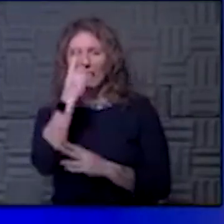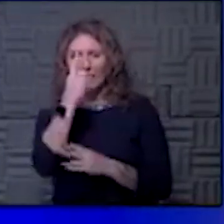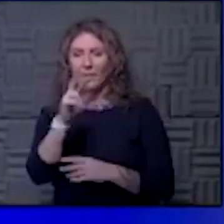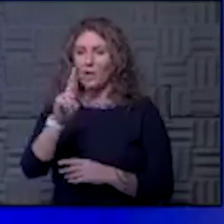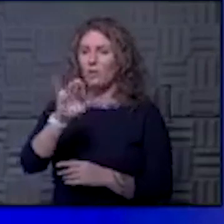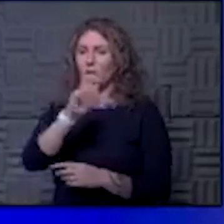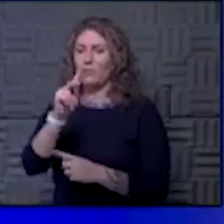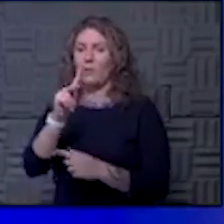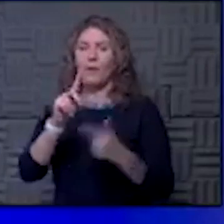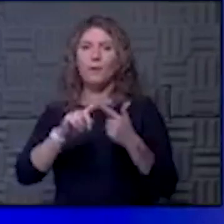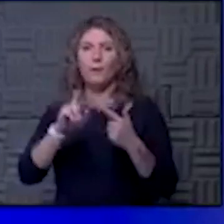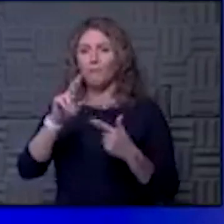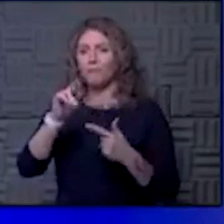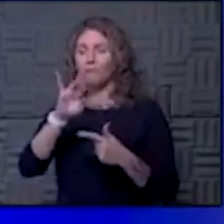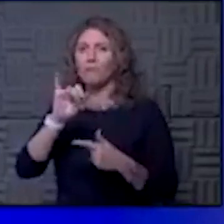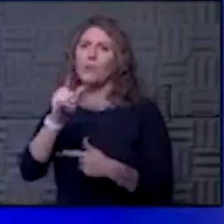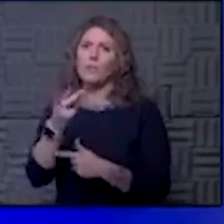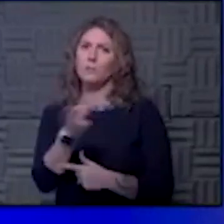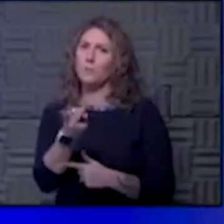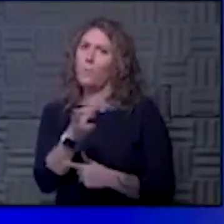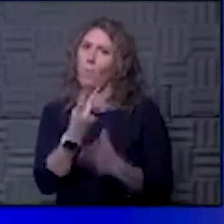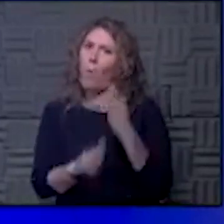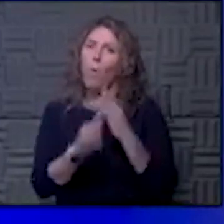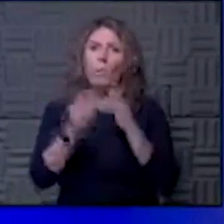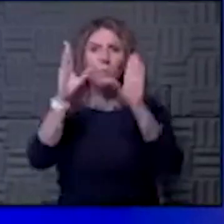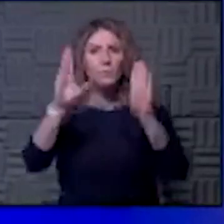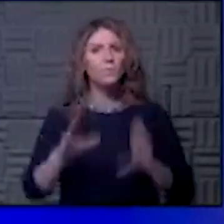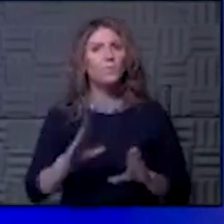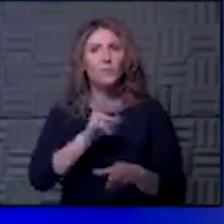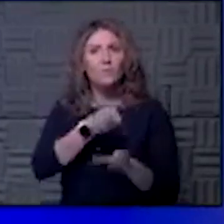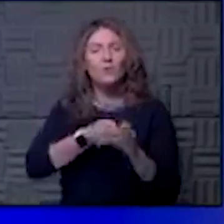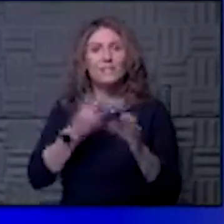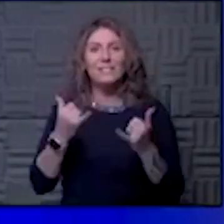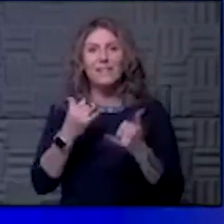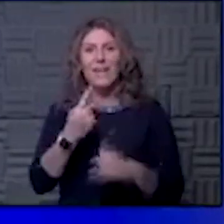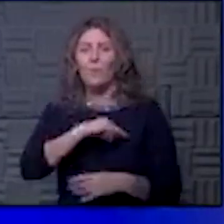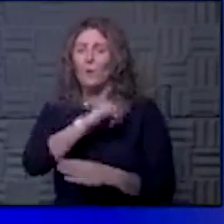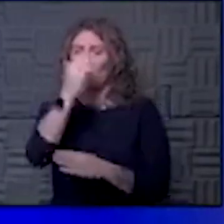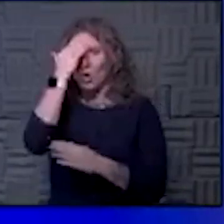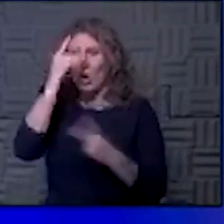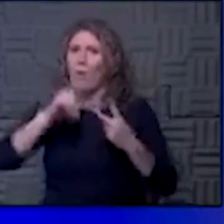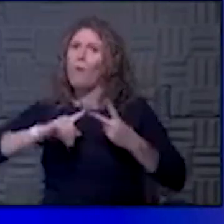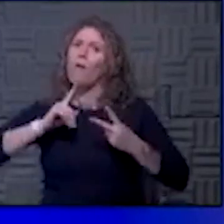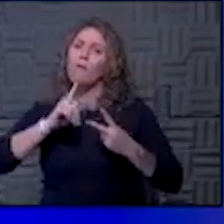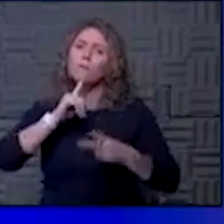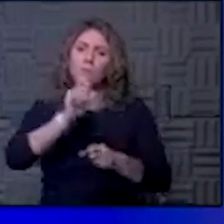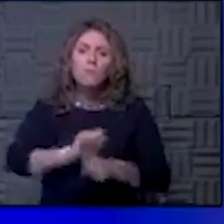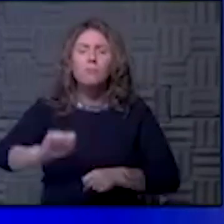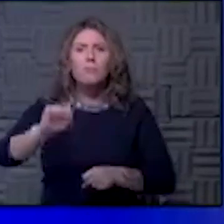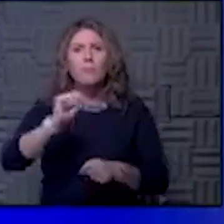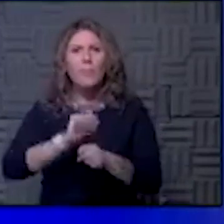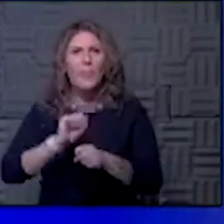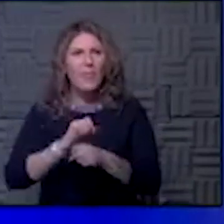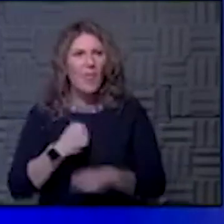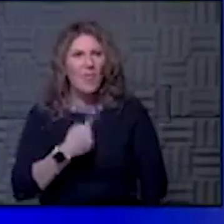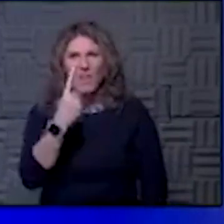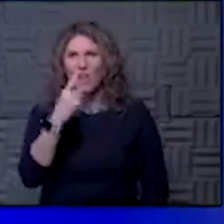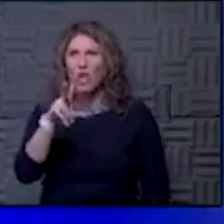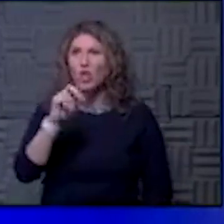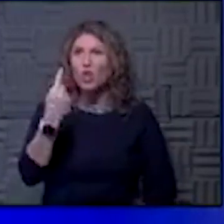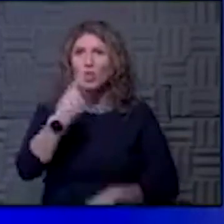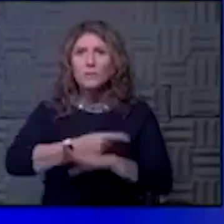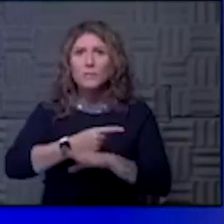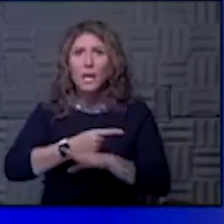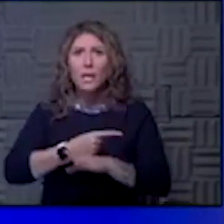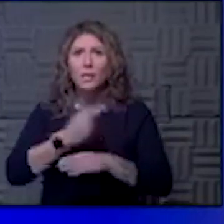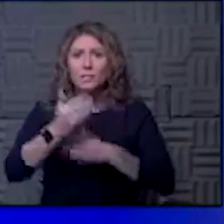Rick and Rachel on today was great. We know Rachel has worked tirelessly. I think she was probably here at least 30 days in a row when